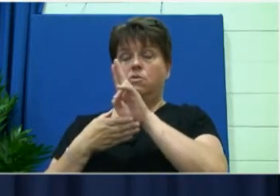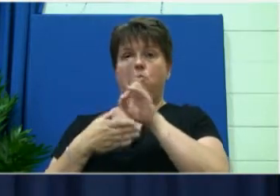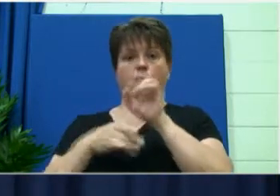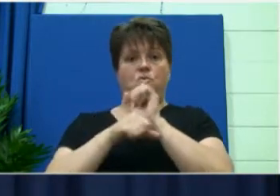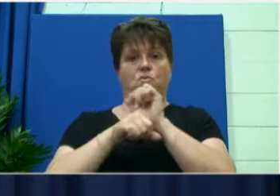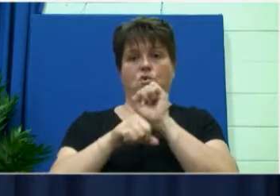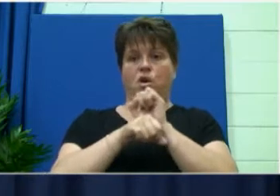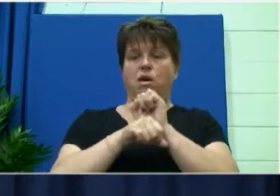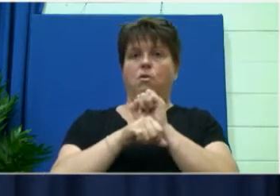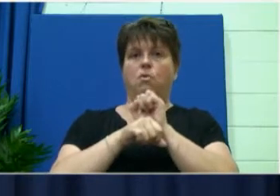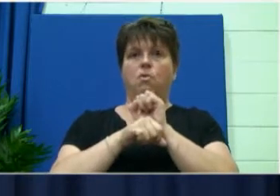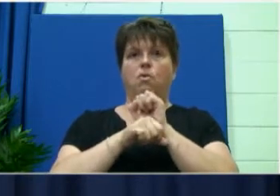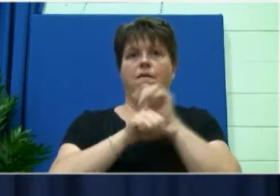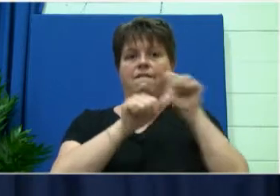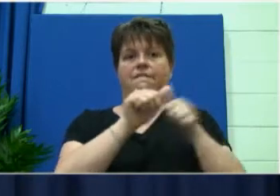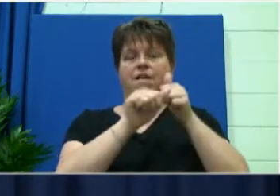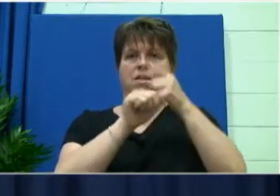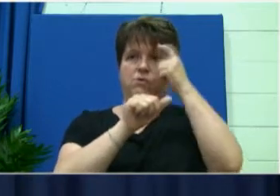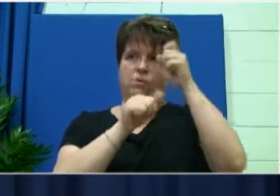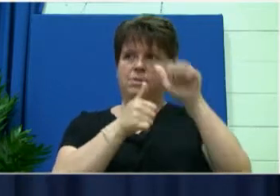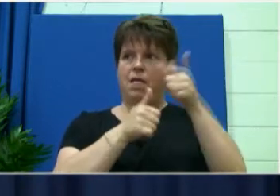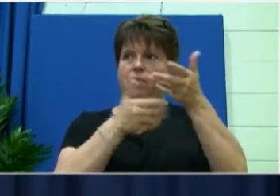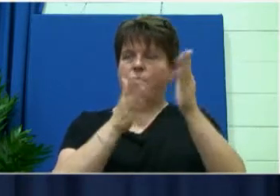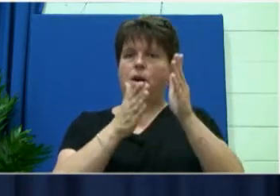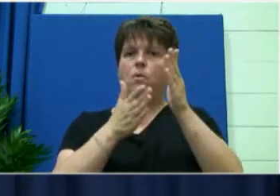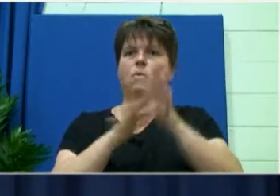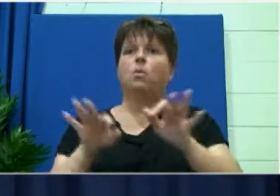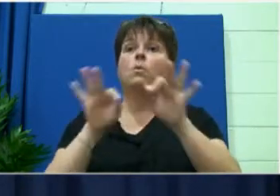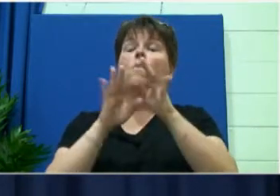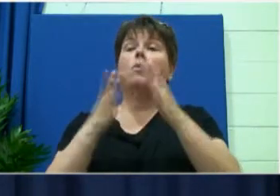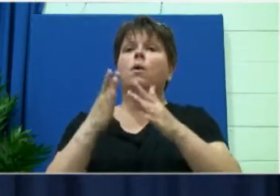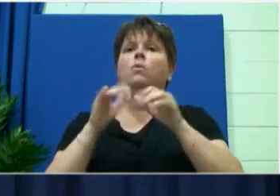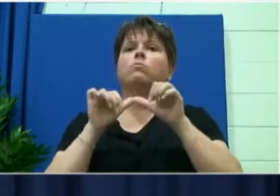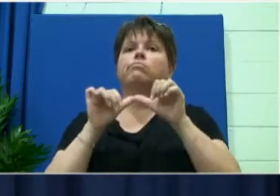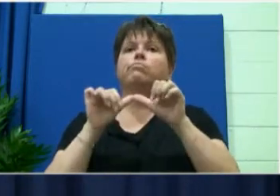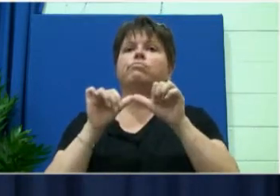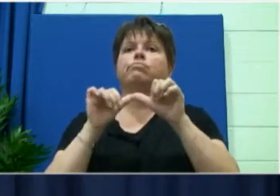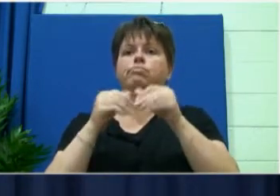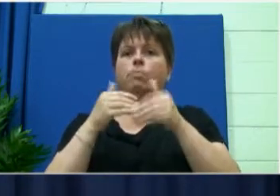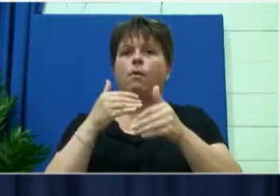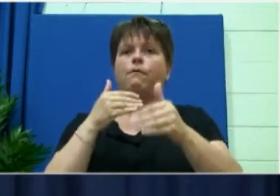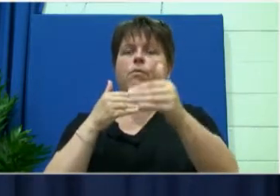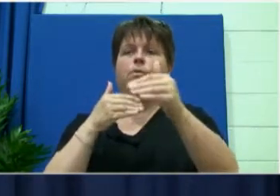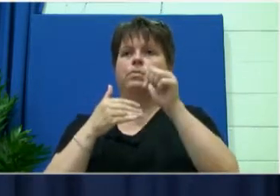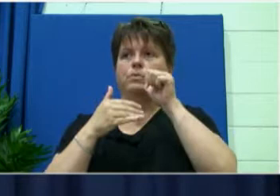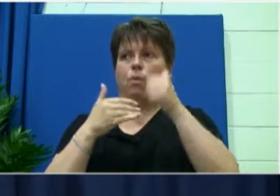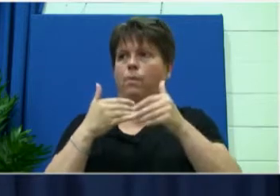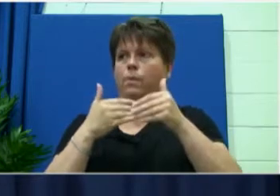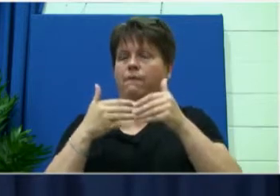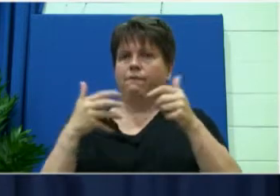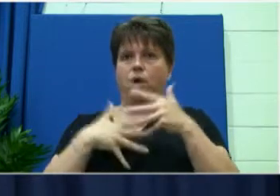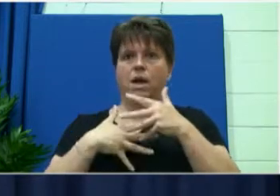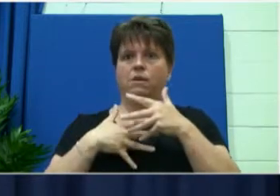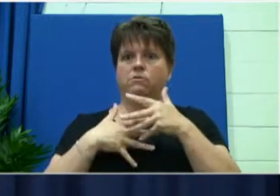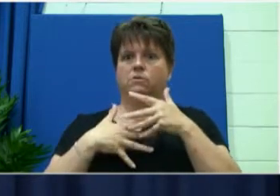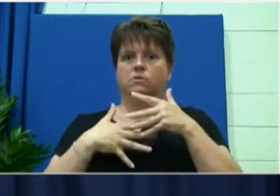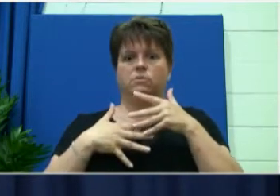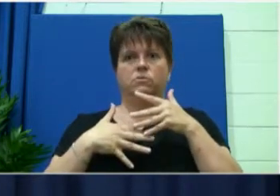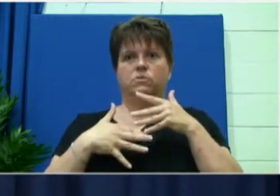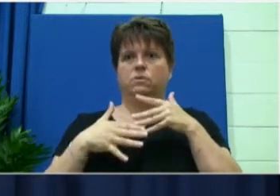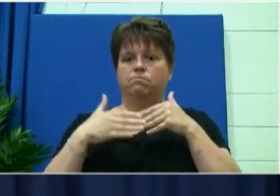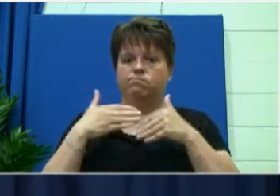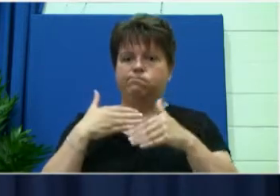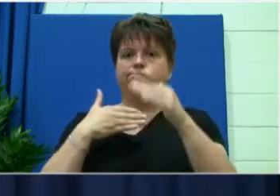workforce, or follow our dreams some other way, what matters is that we keep moving forward. Don't be afraid to keep going. If you